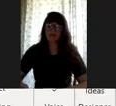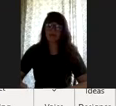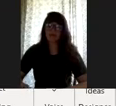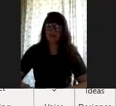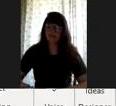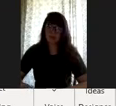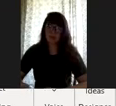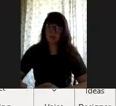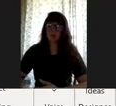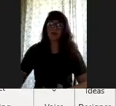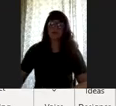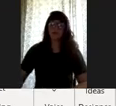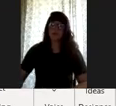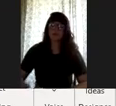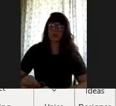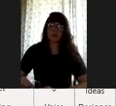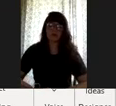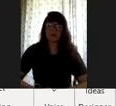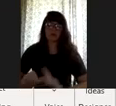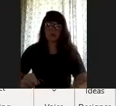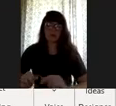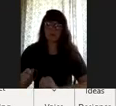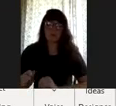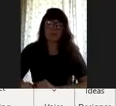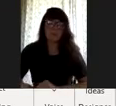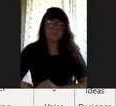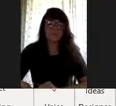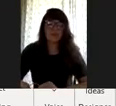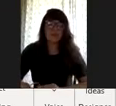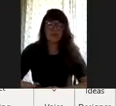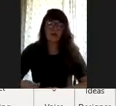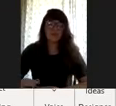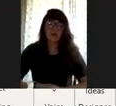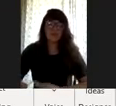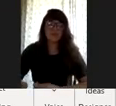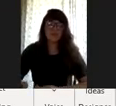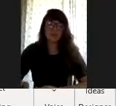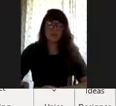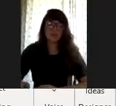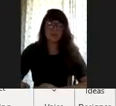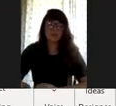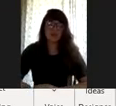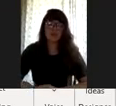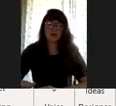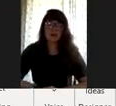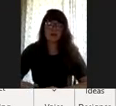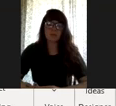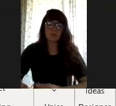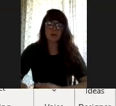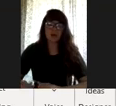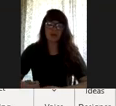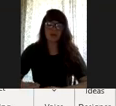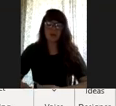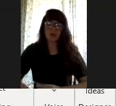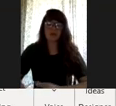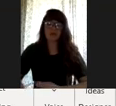given to us. Who was given to us. My bad. Let me read it one more time. And hope does not disappoint, because the love of God has been poured